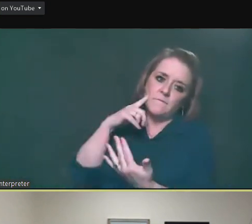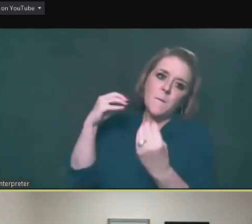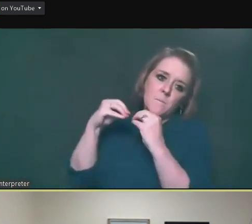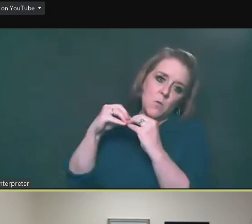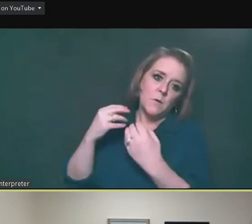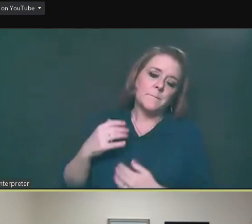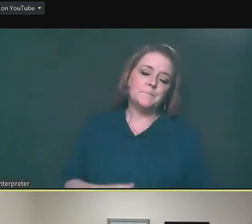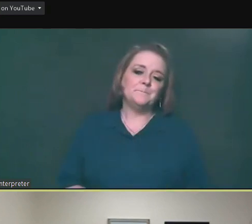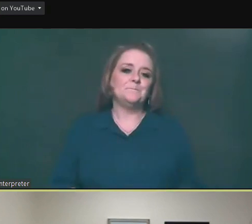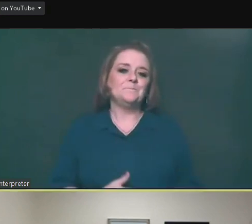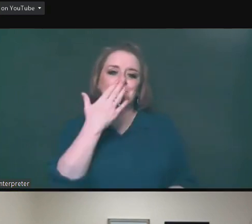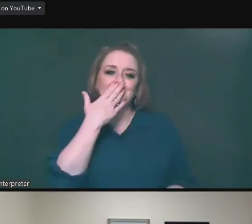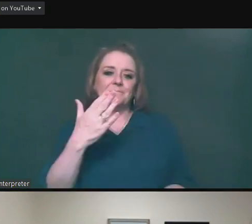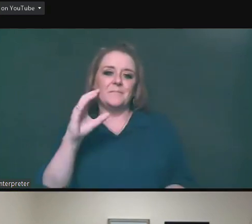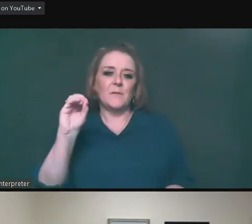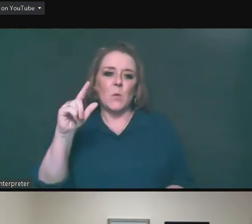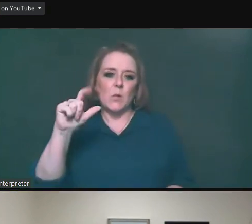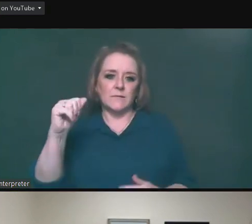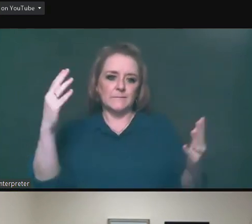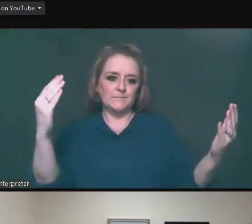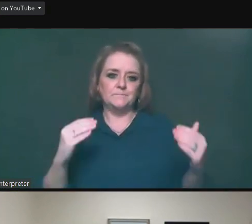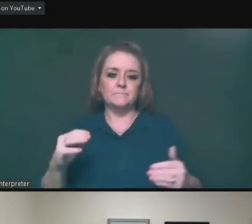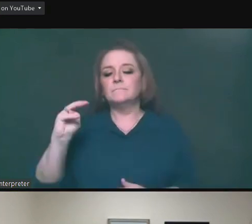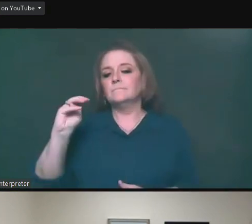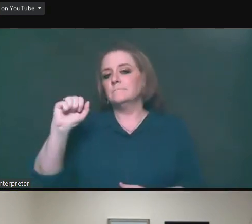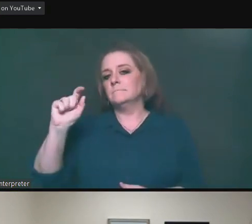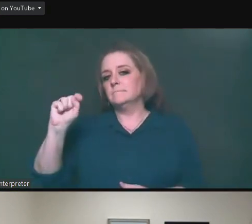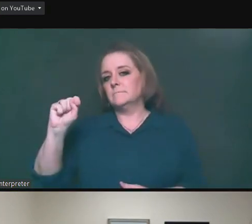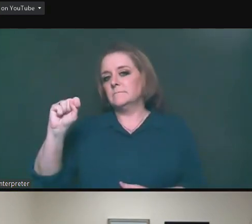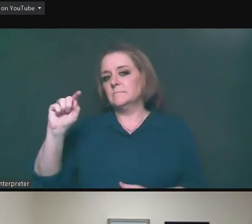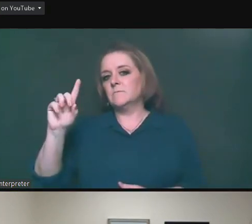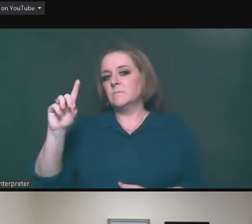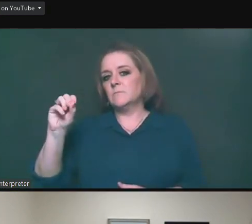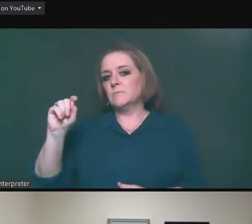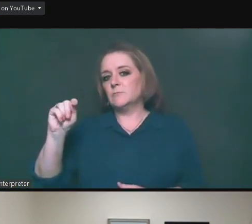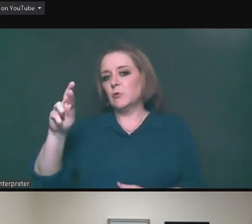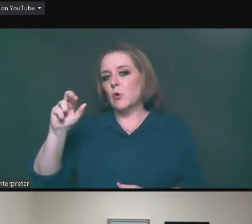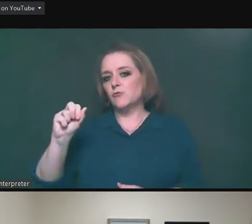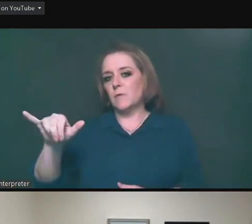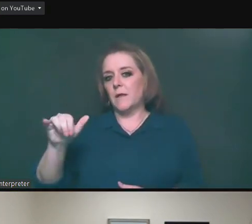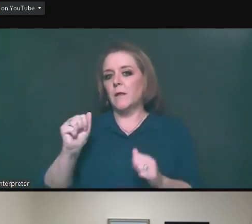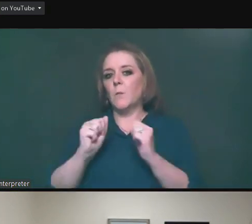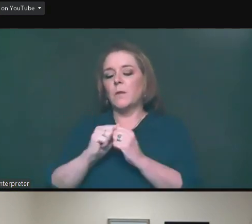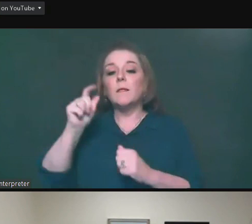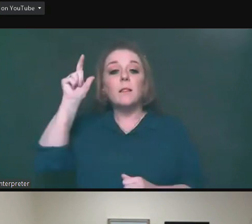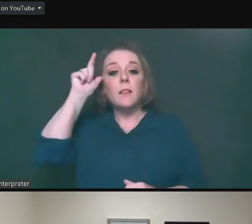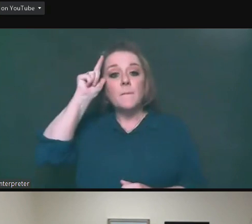Okay, thank you, Olga. Now move on to Matt Dotre with the Lubbock Avalanche Journal.